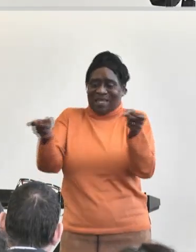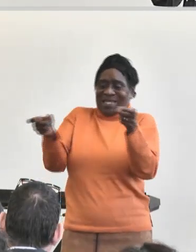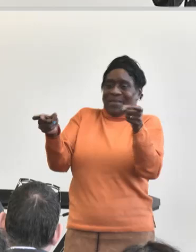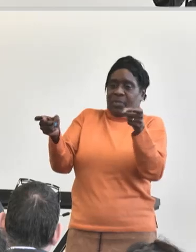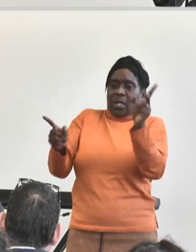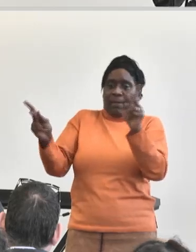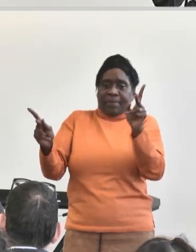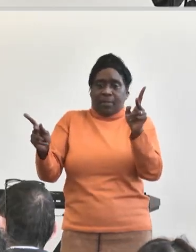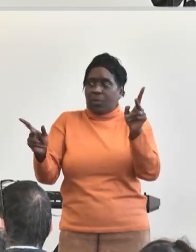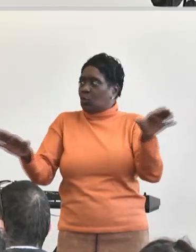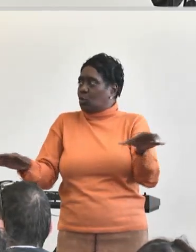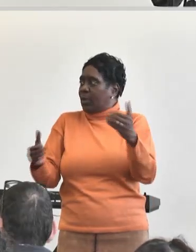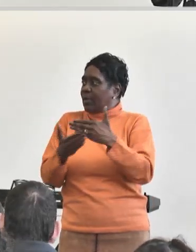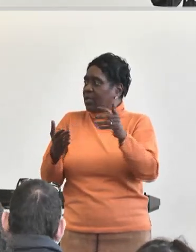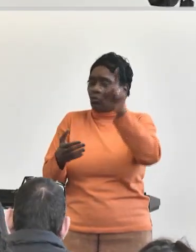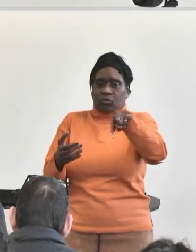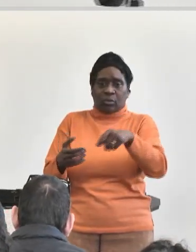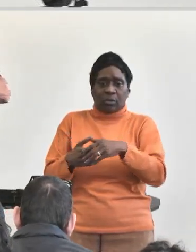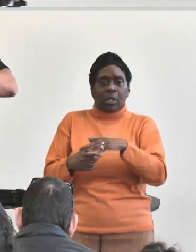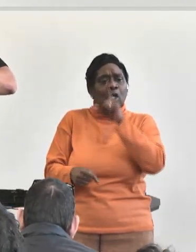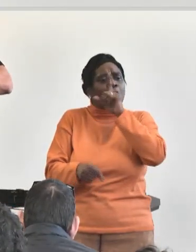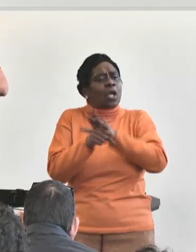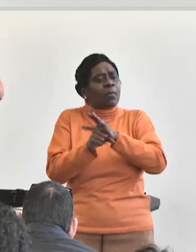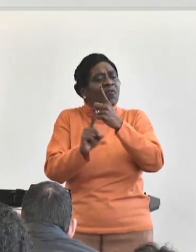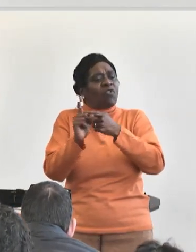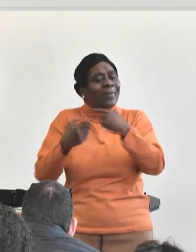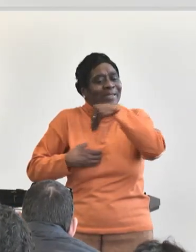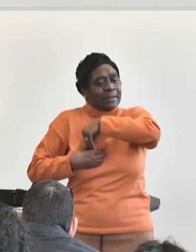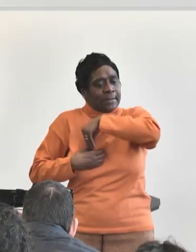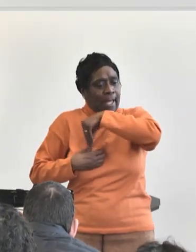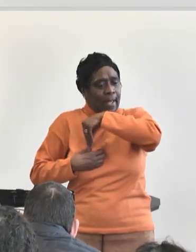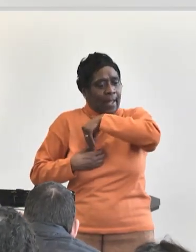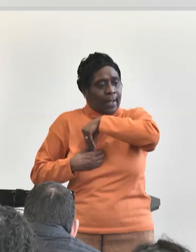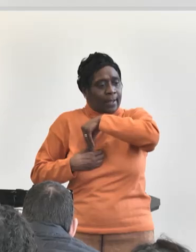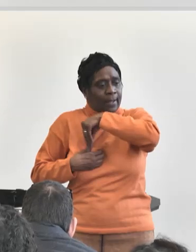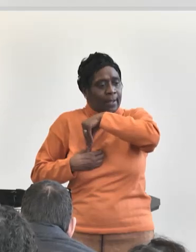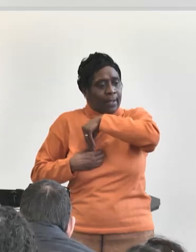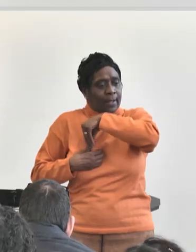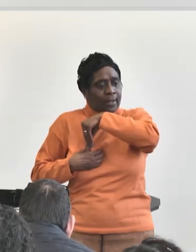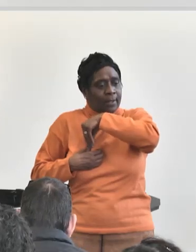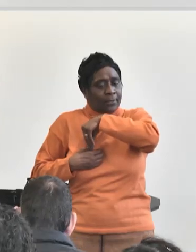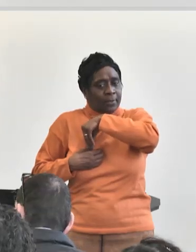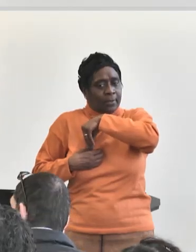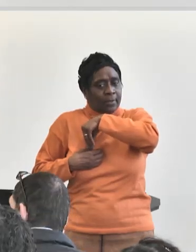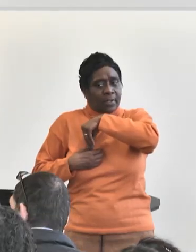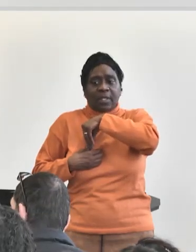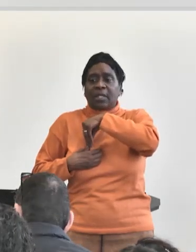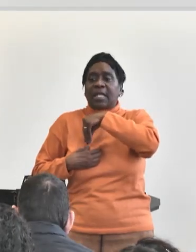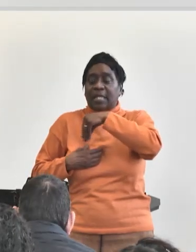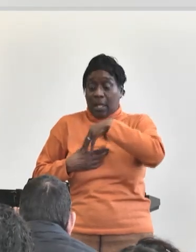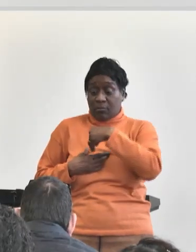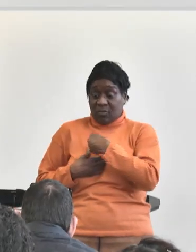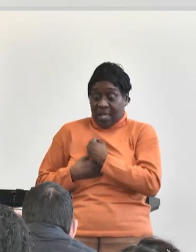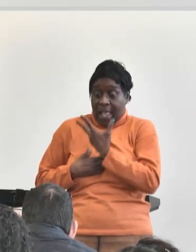manipular commitment. El compromiso. Commitment comes from inside. El compromiso viene de por de adentro. And it comes out